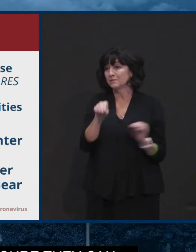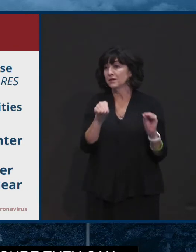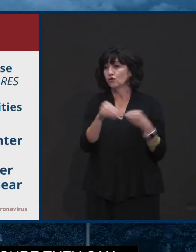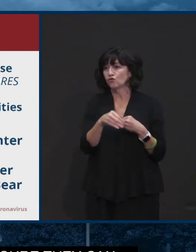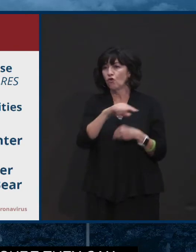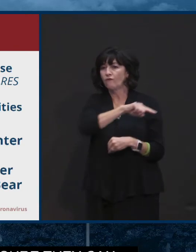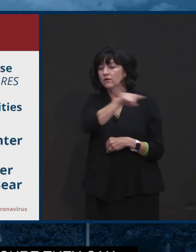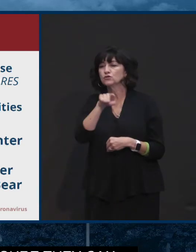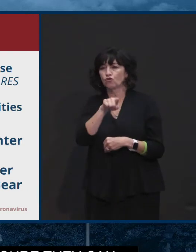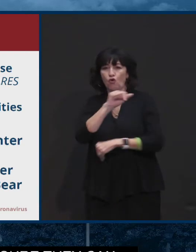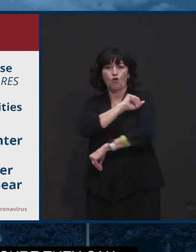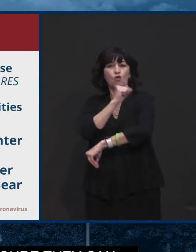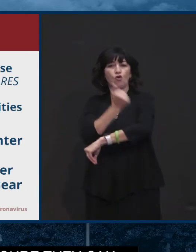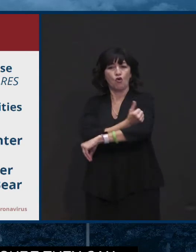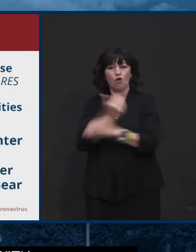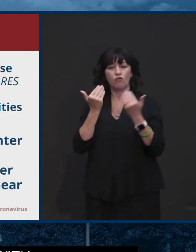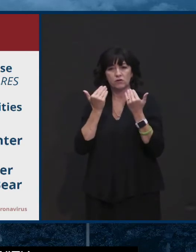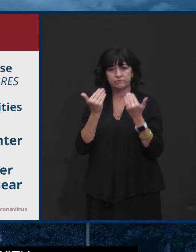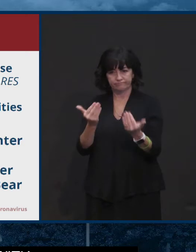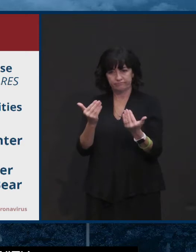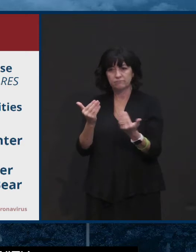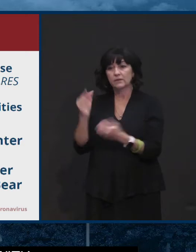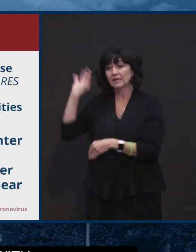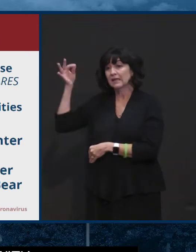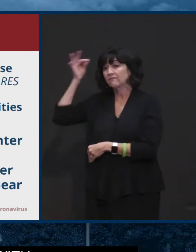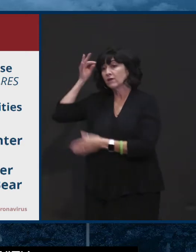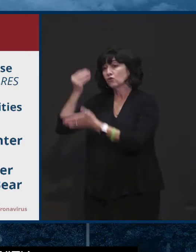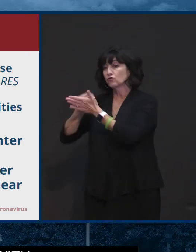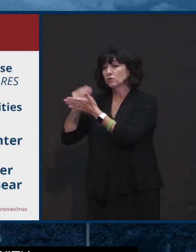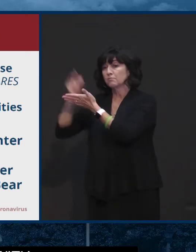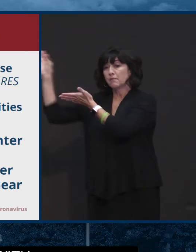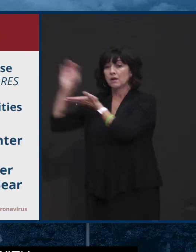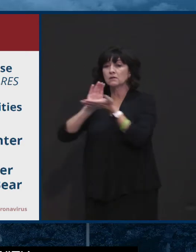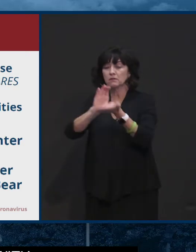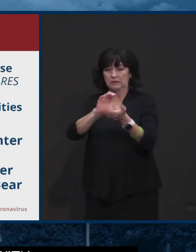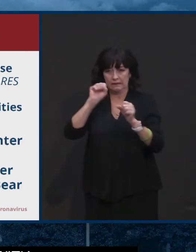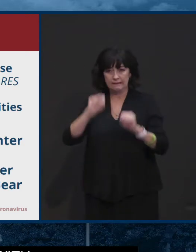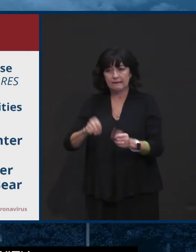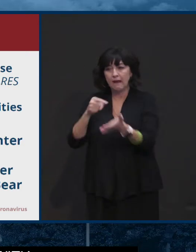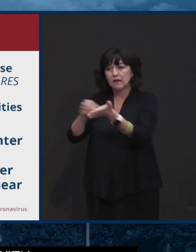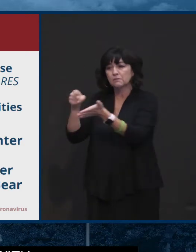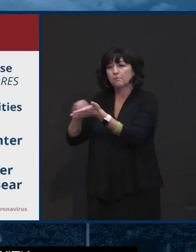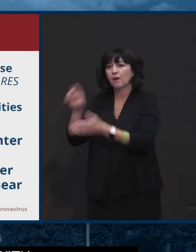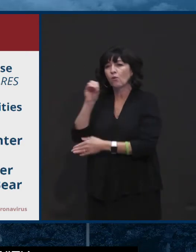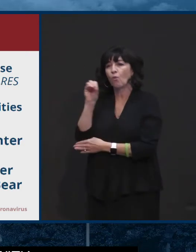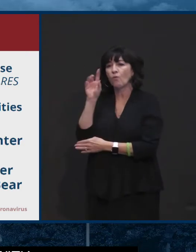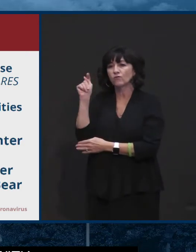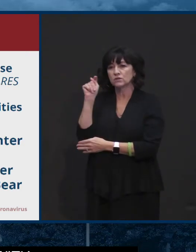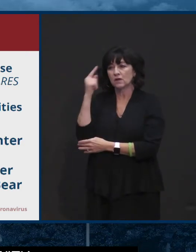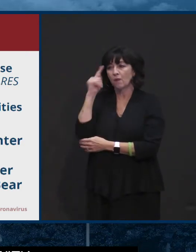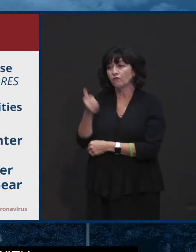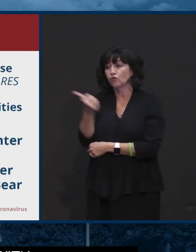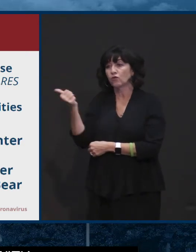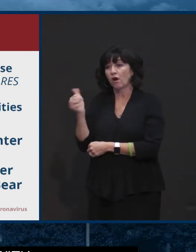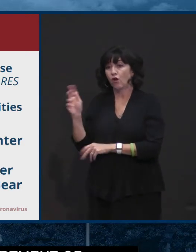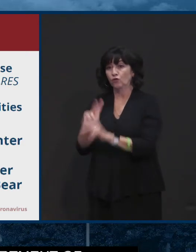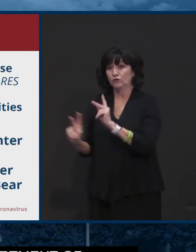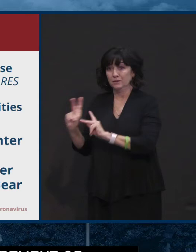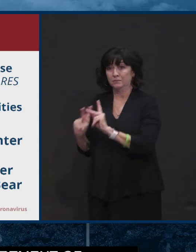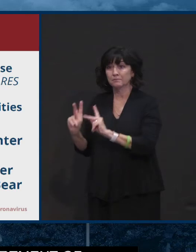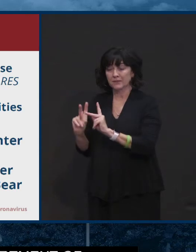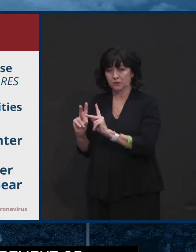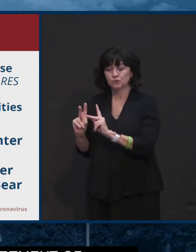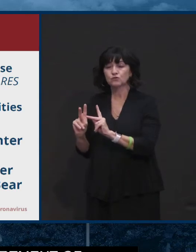to authorize CARES Act funding to pay overtime so that we can add additional hours to do the background checks and the